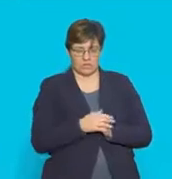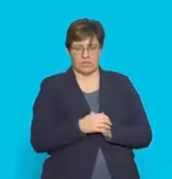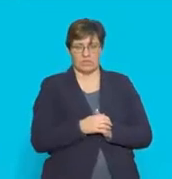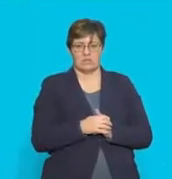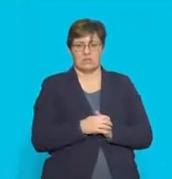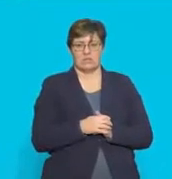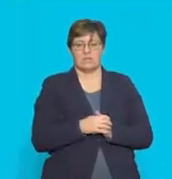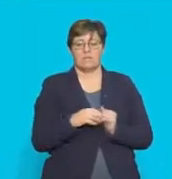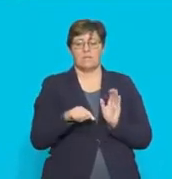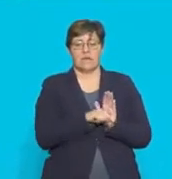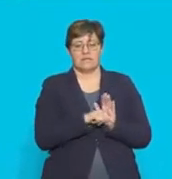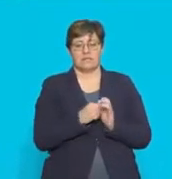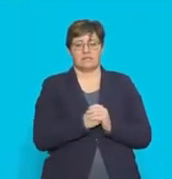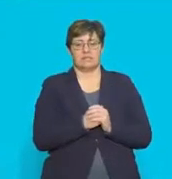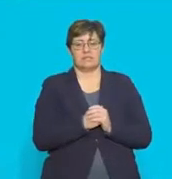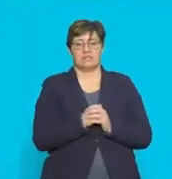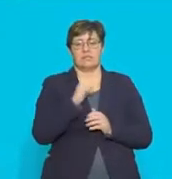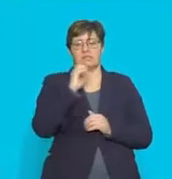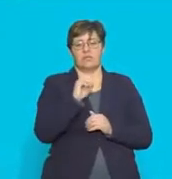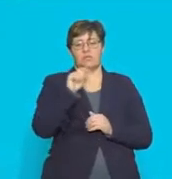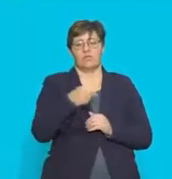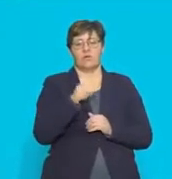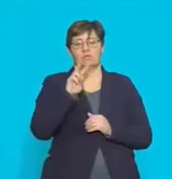23.23232323 minus